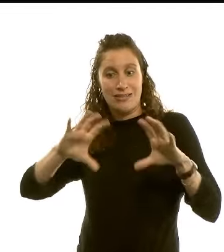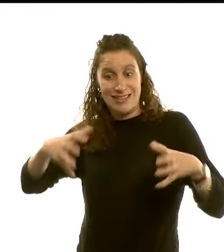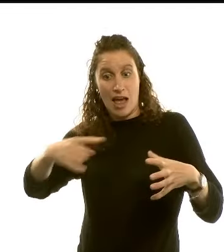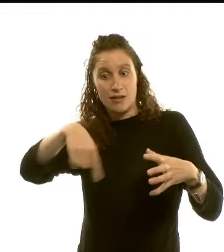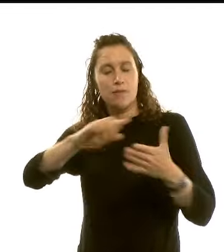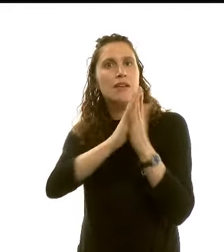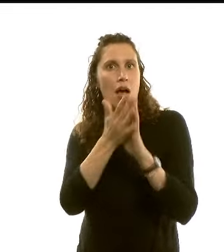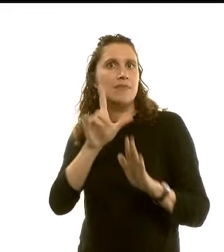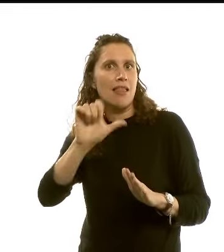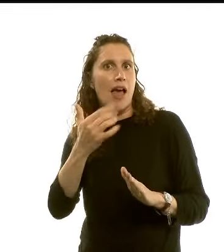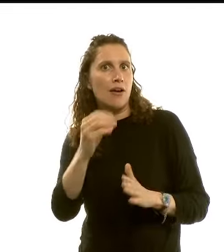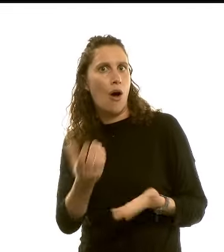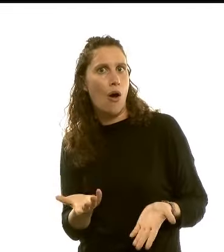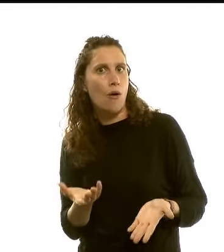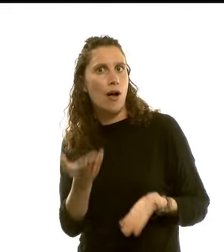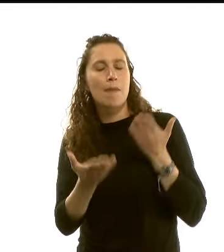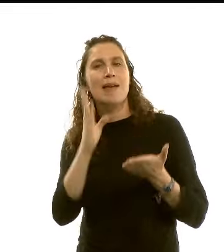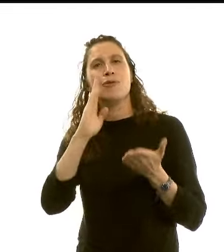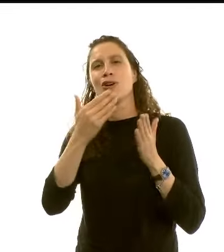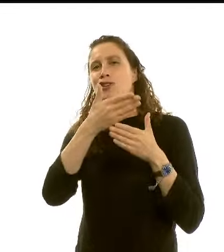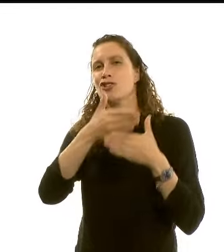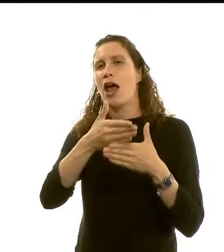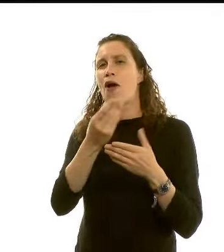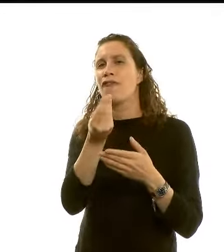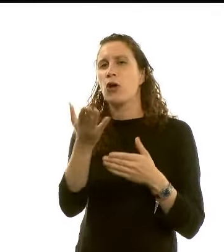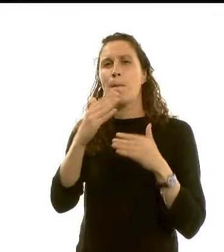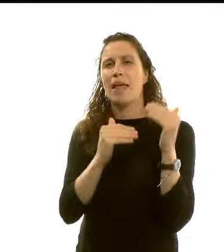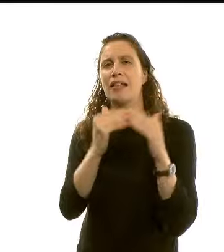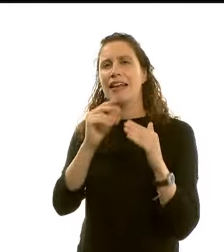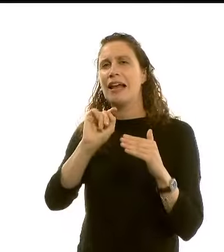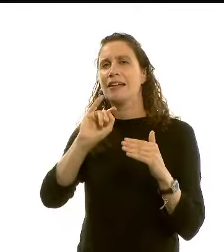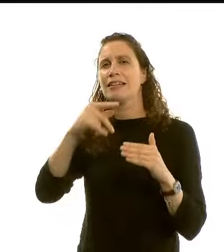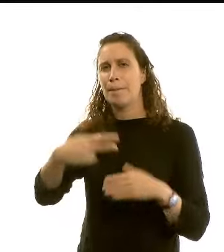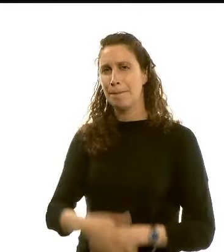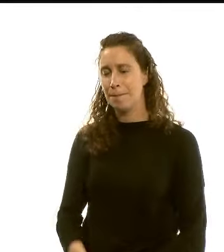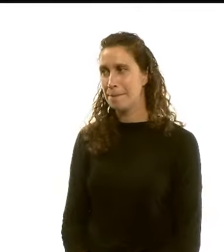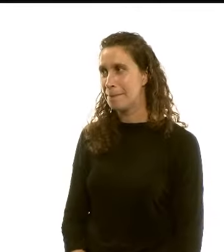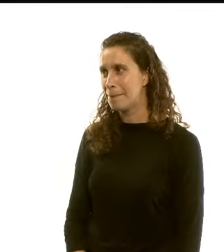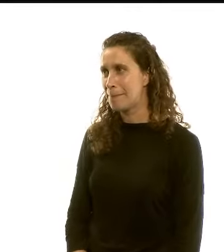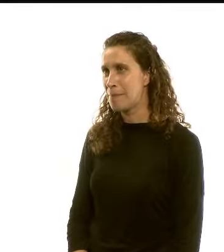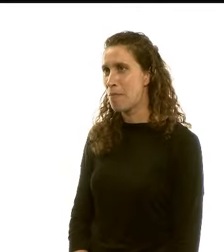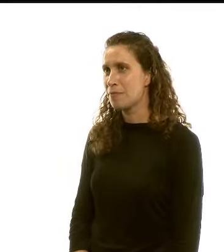products, and maybe even share 1 or 2 building tips. Shall we? Let's go.